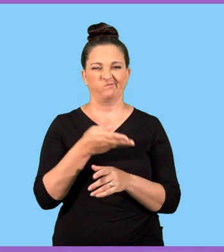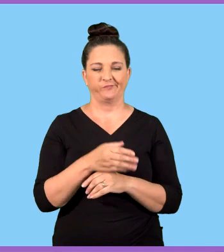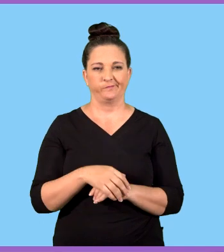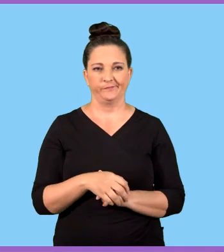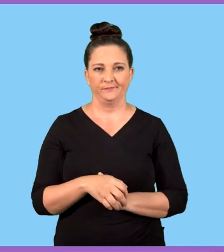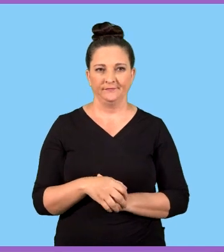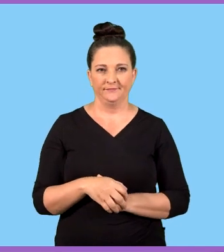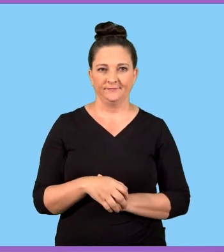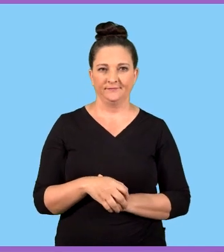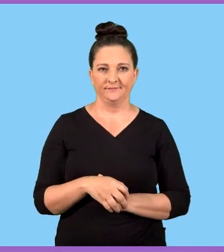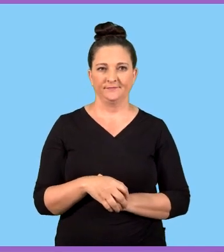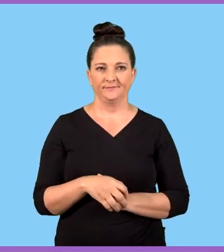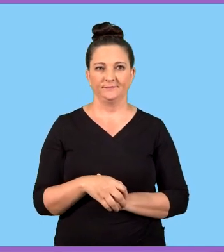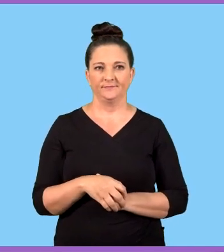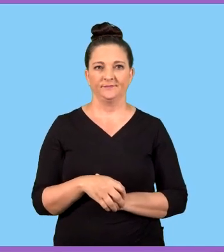from there. So